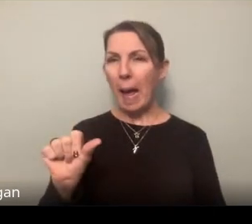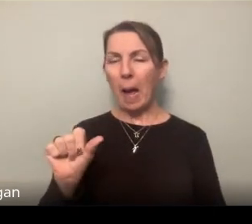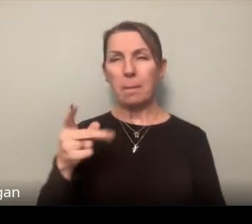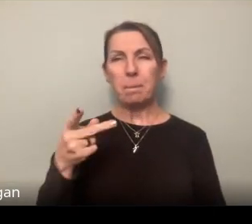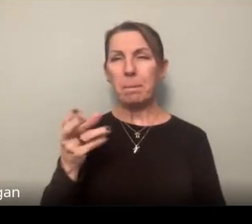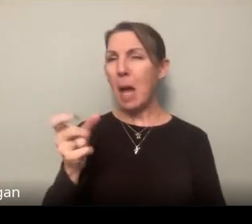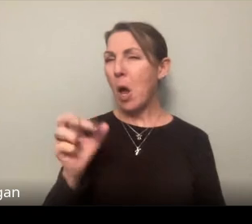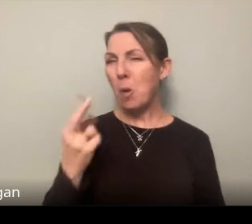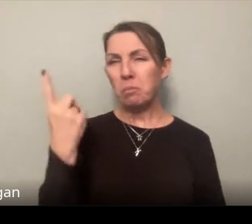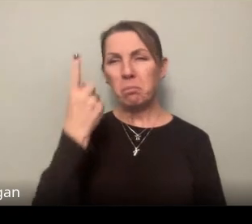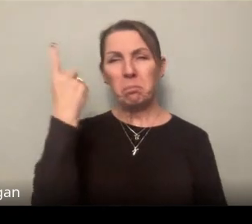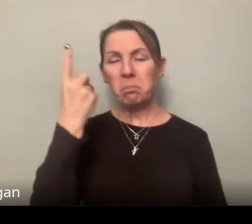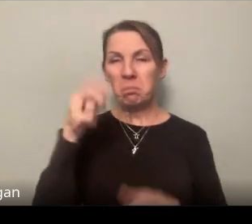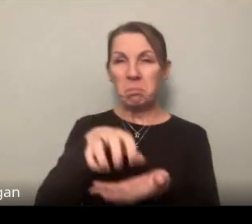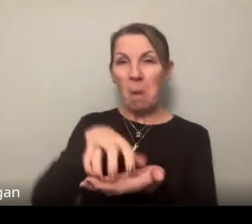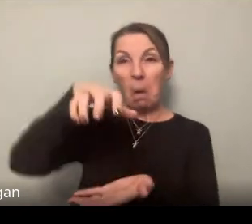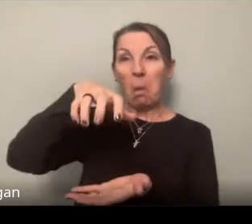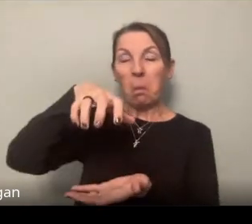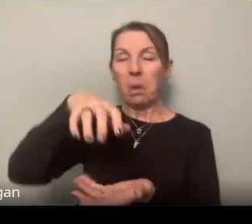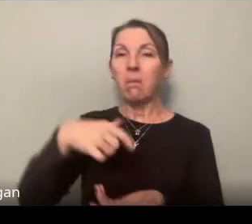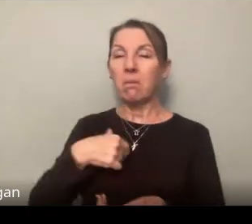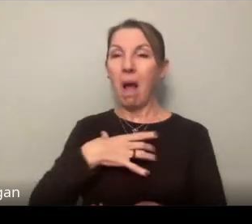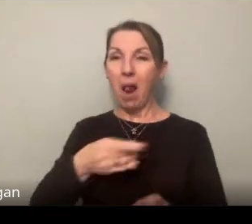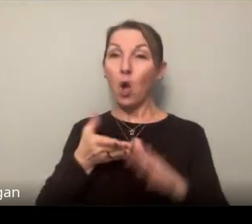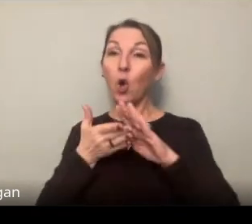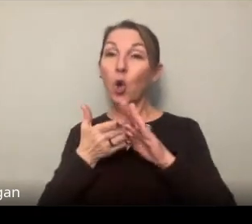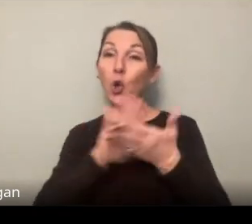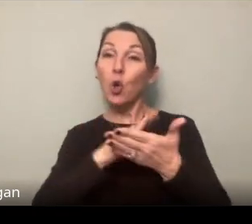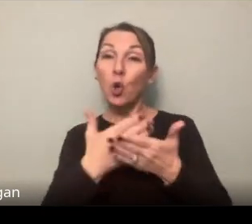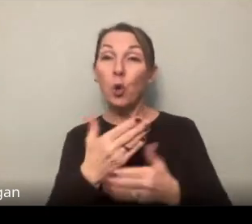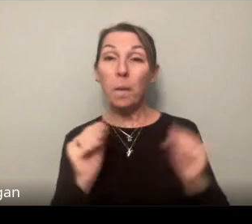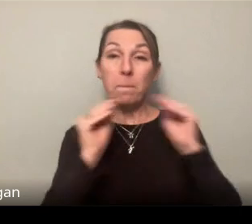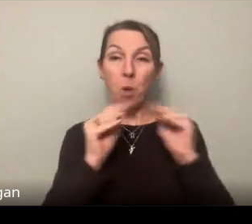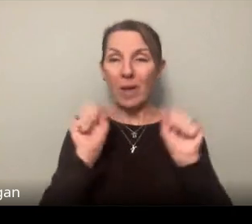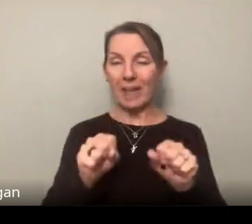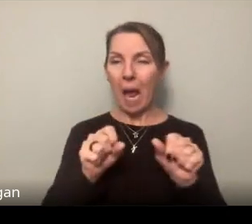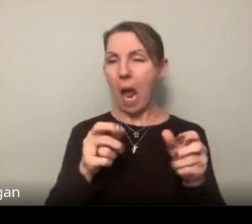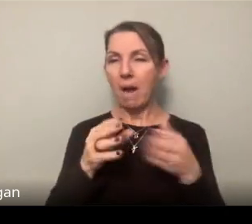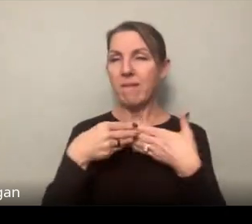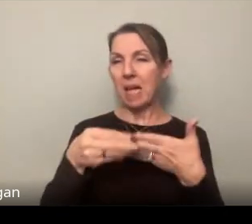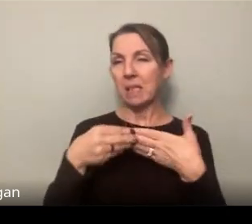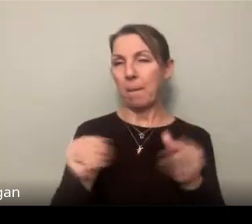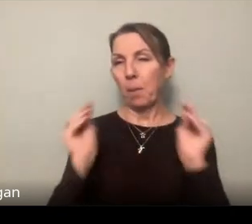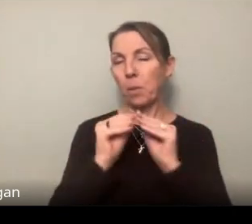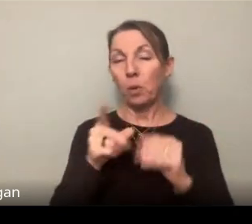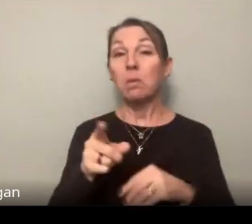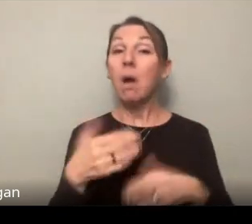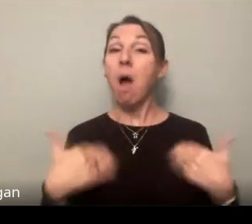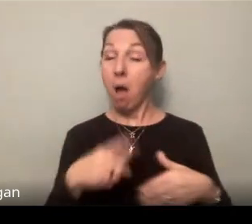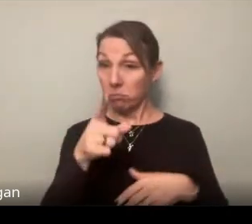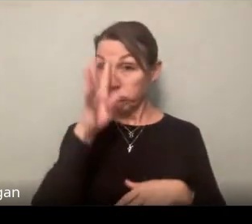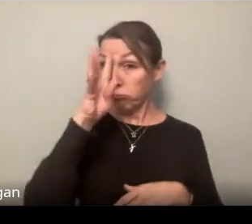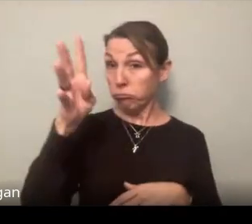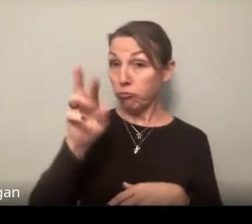I feel like I like cooking more because you can kind of like A little bit freestyle of it. wiggle room. Yeah. And do you make up a lot of your recipes, or